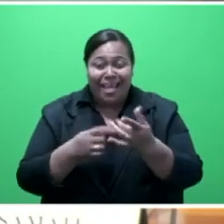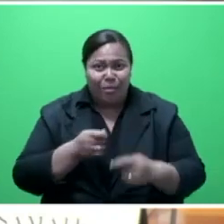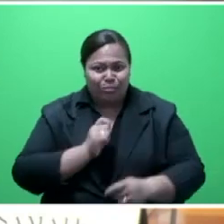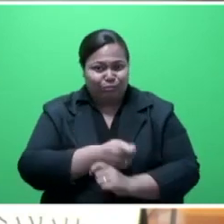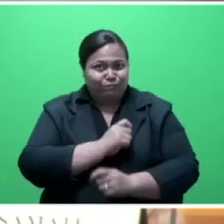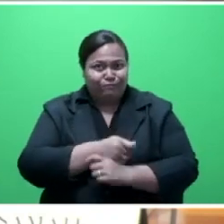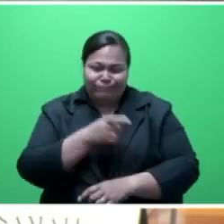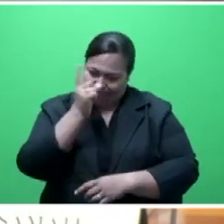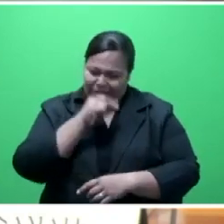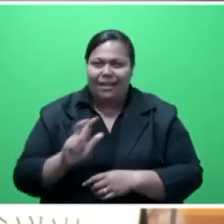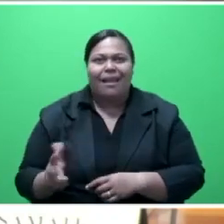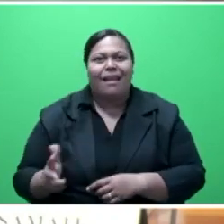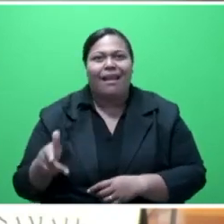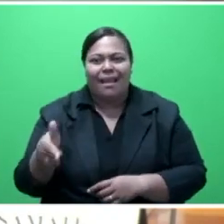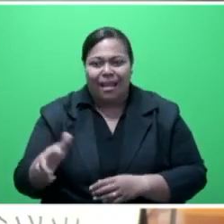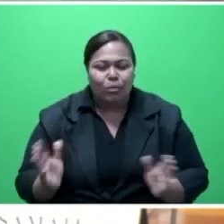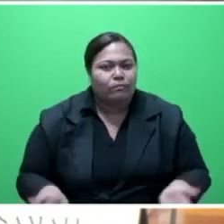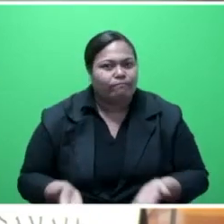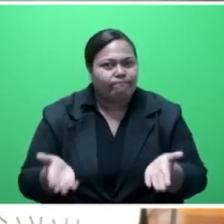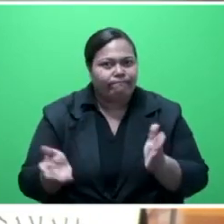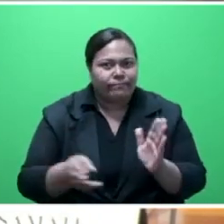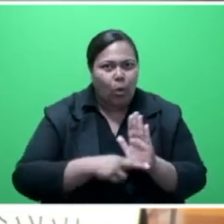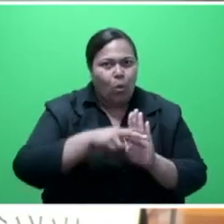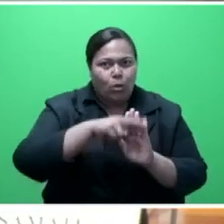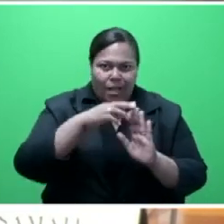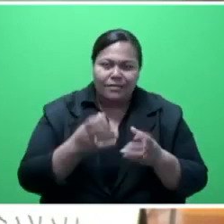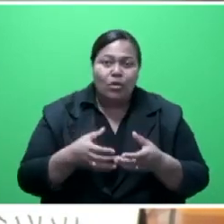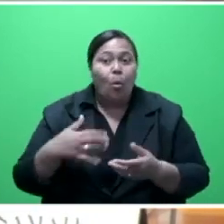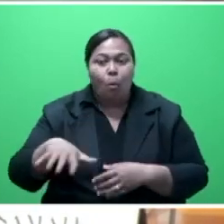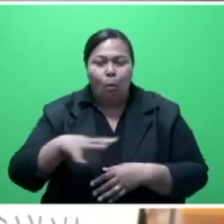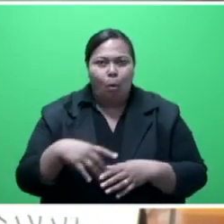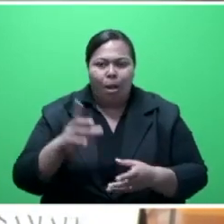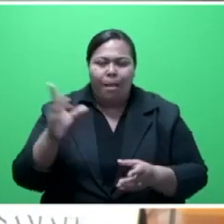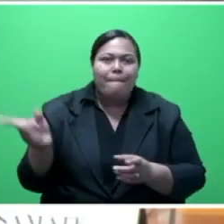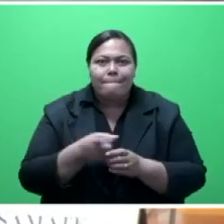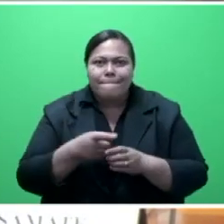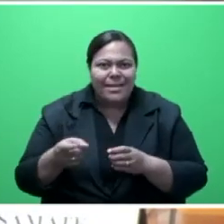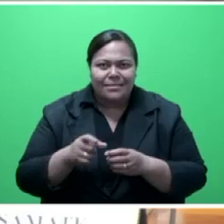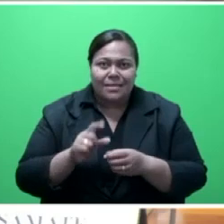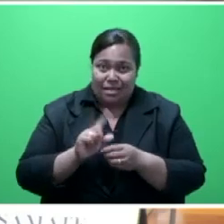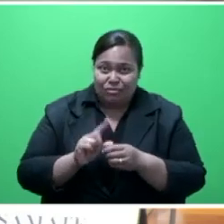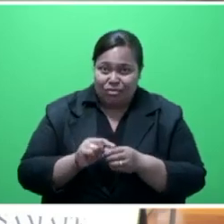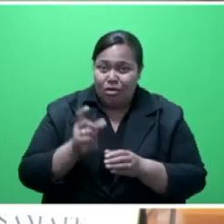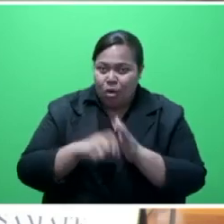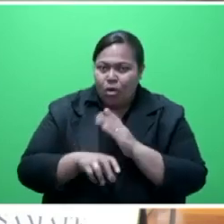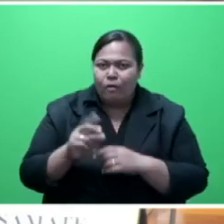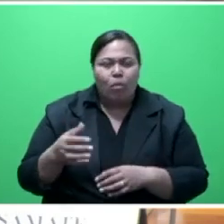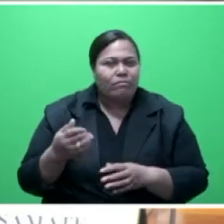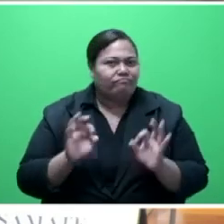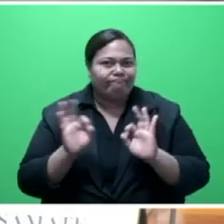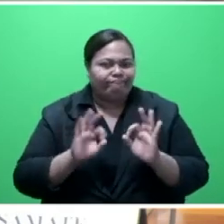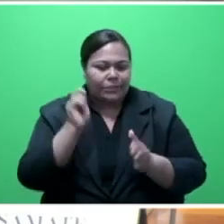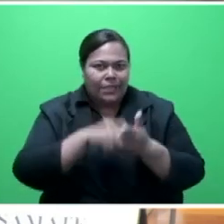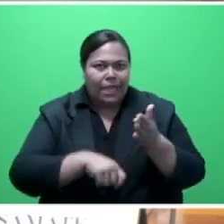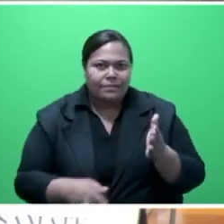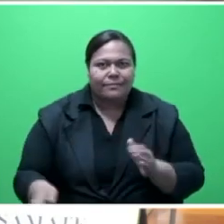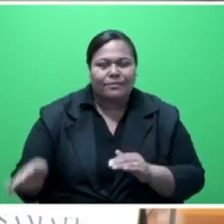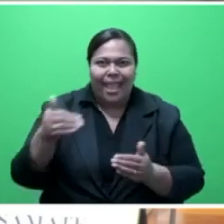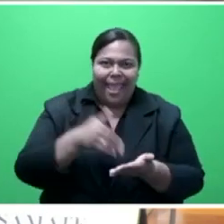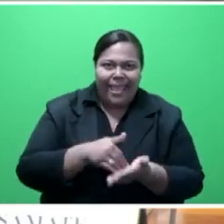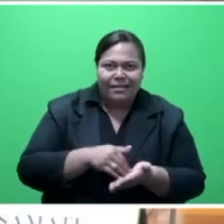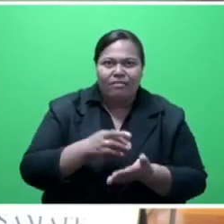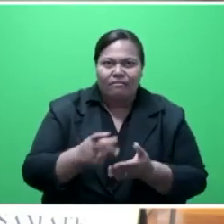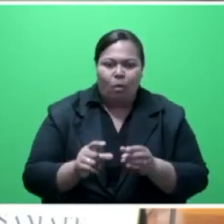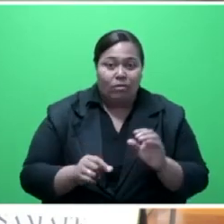are speakers, microphones, headphones and earphones and all musical instruments, all of which will now incur zero duty. Because, Mr. Speaker, sir, the